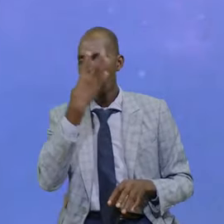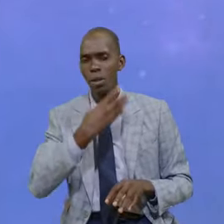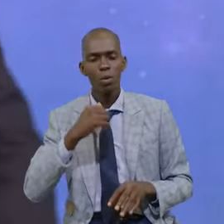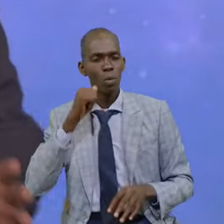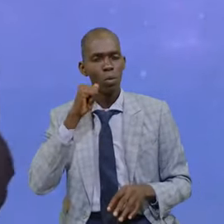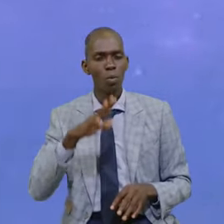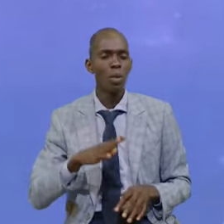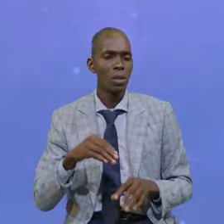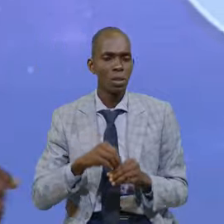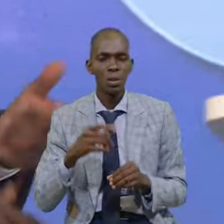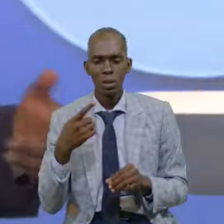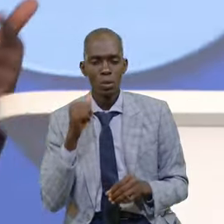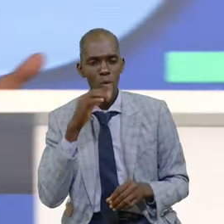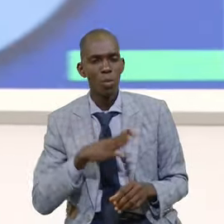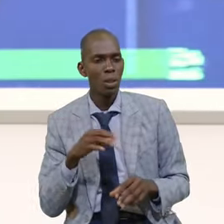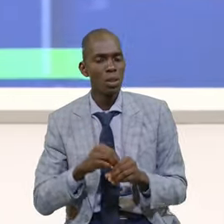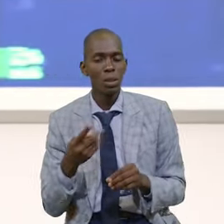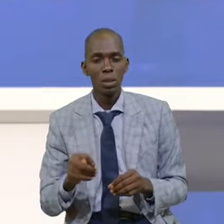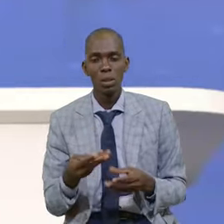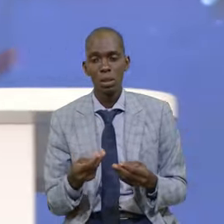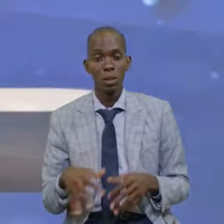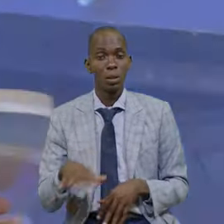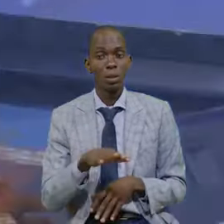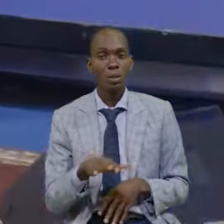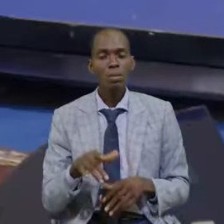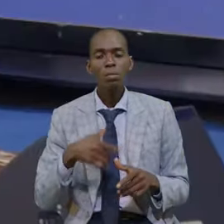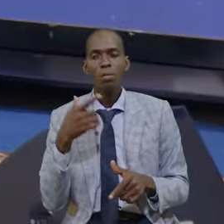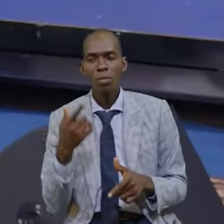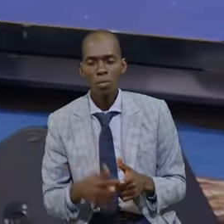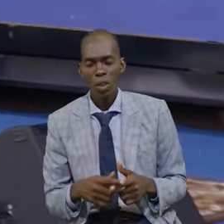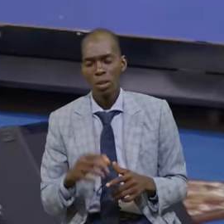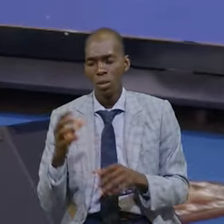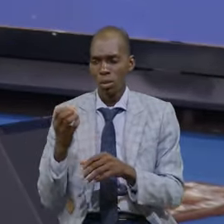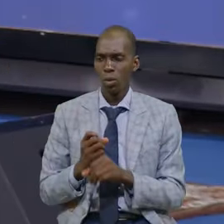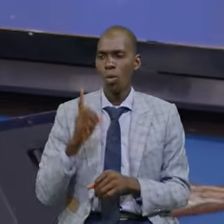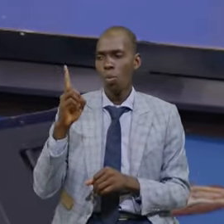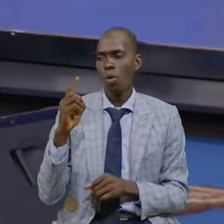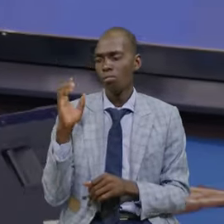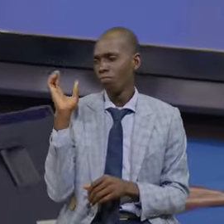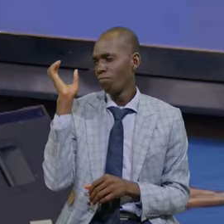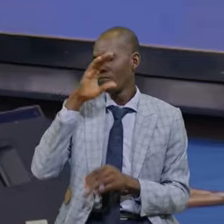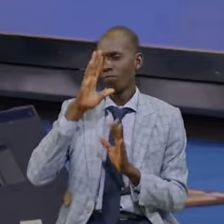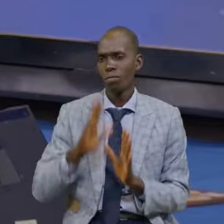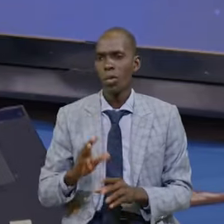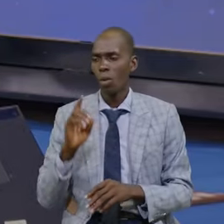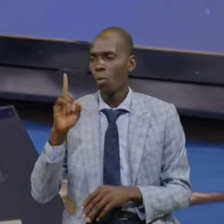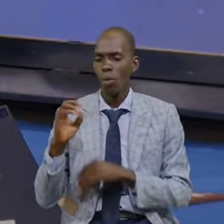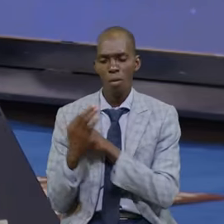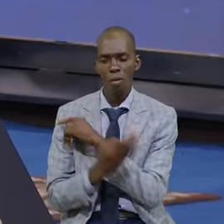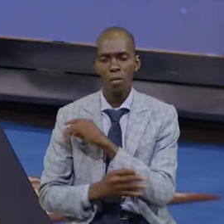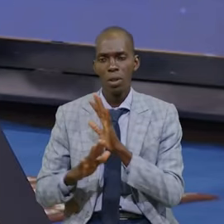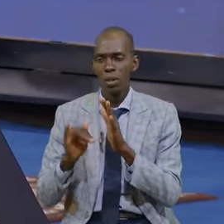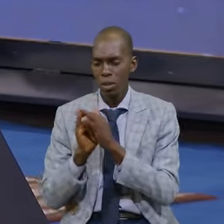the land. A king. And then he got this foreigner. a worshiper of Baal. And